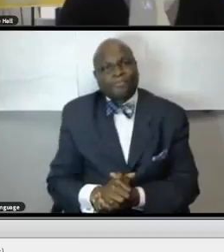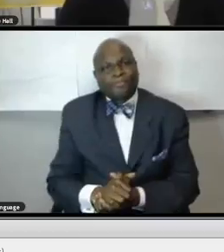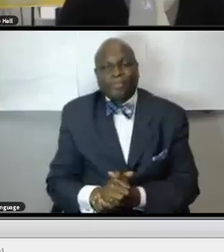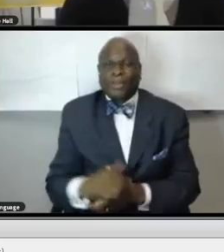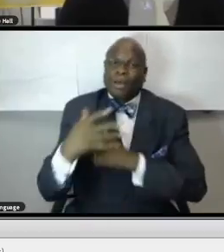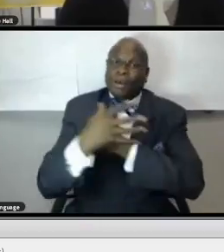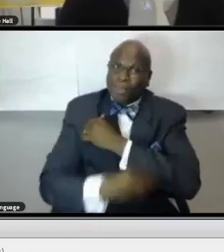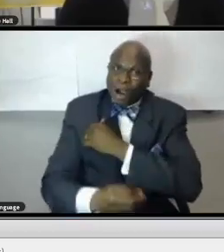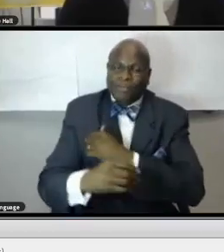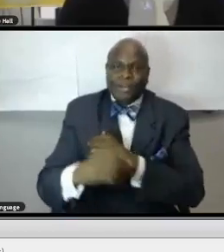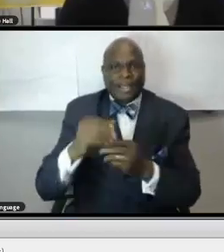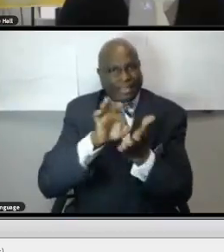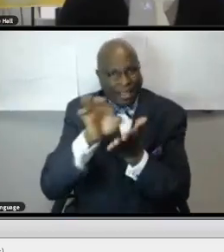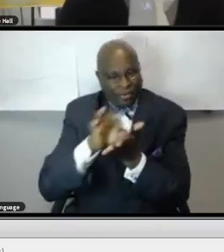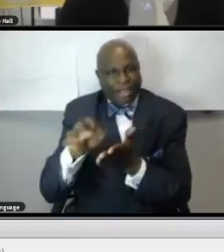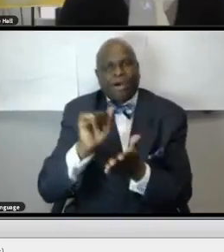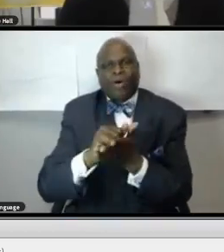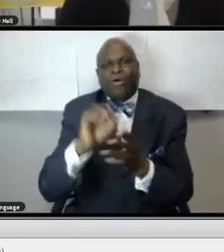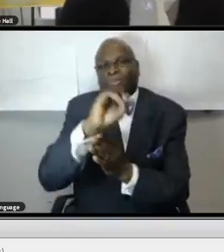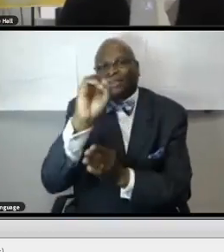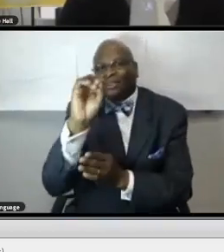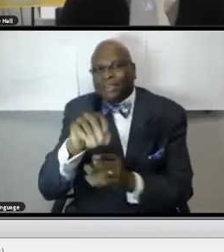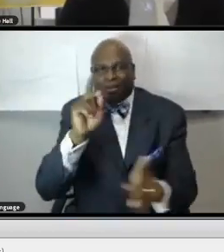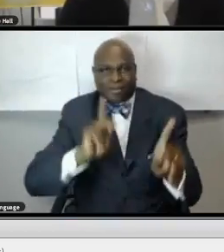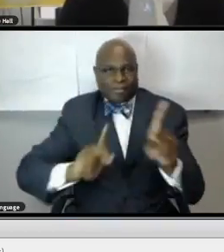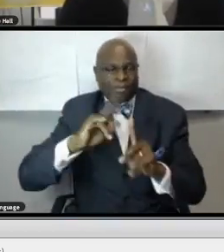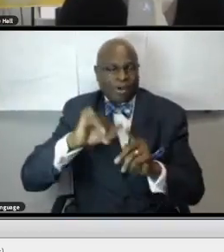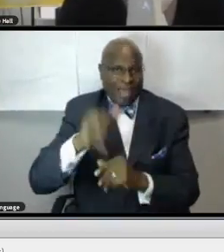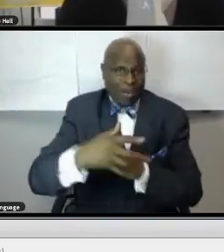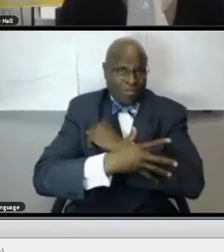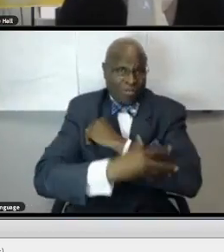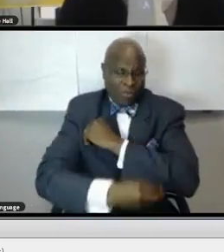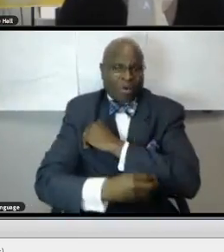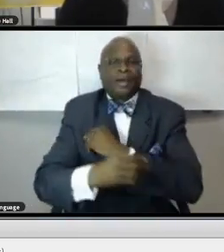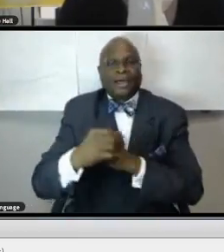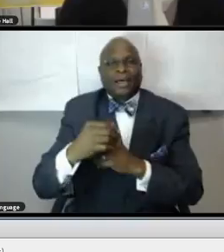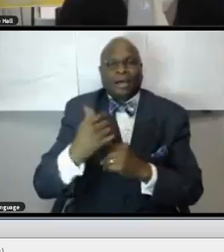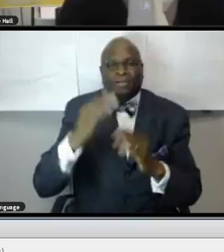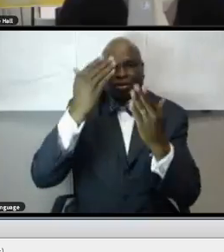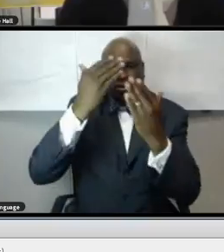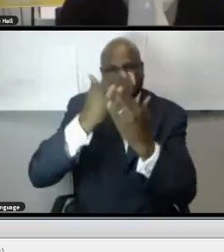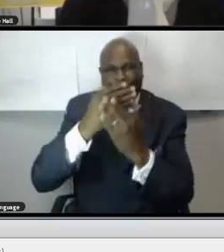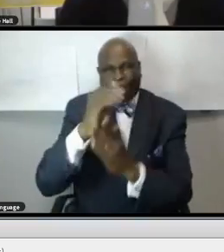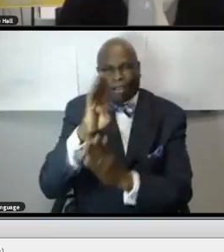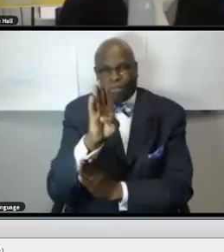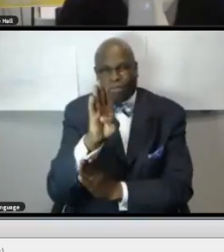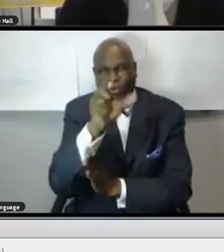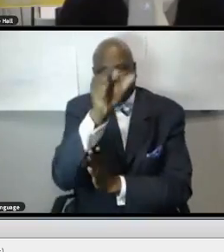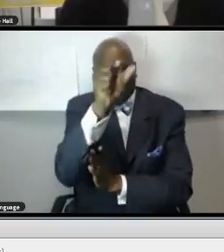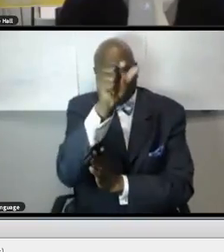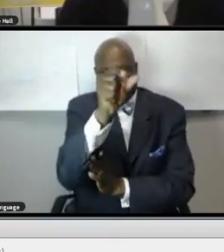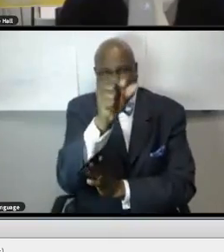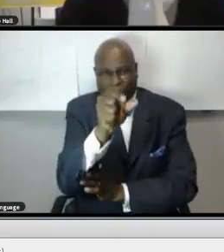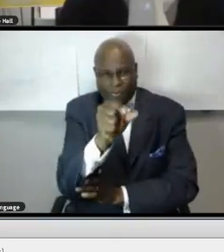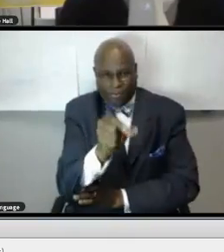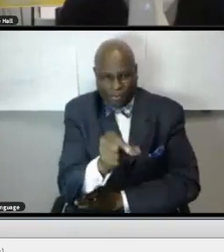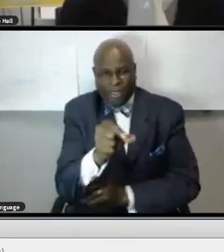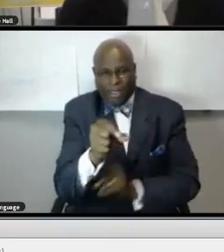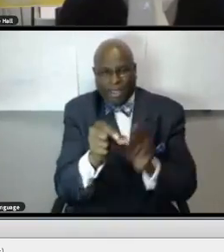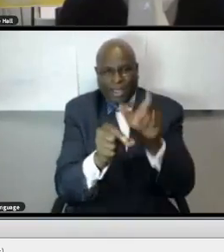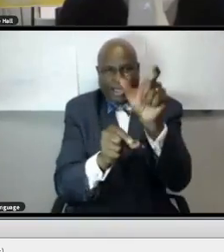poverty head count, or the percent of peoples that are poor, the dark blue bar represents indigenous in a given